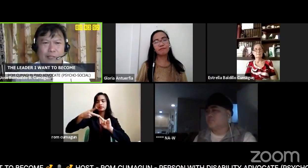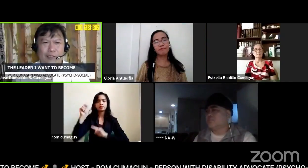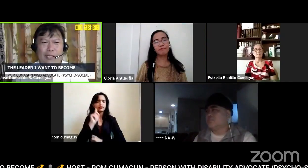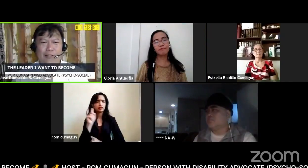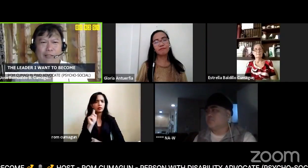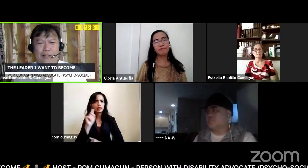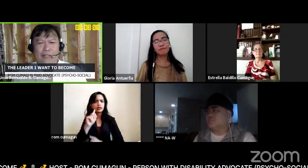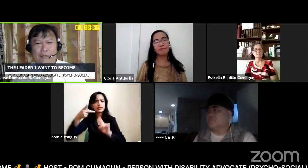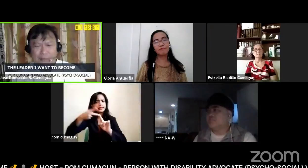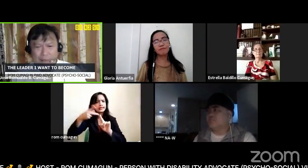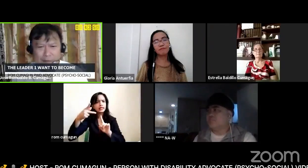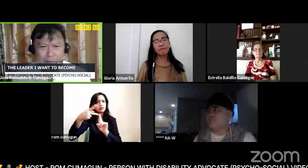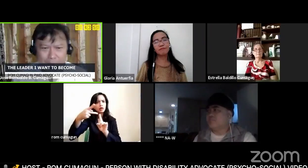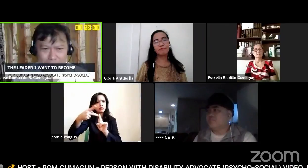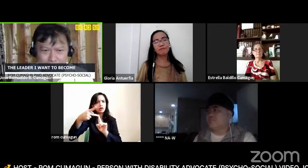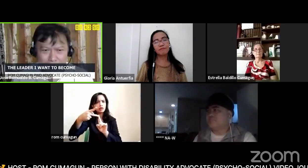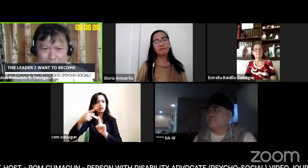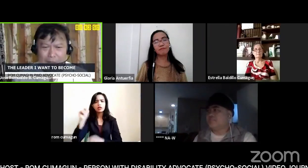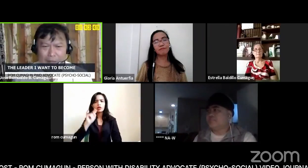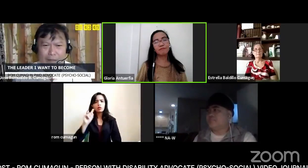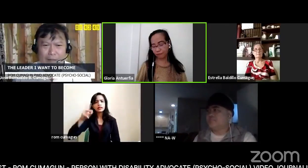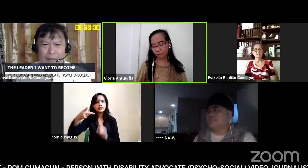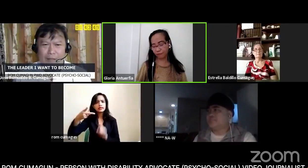second priority is country.